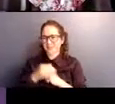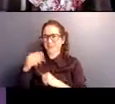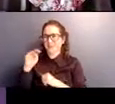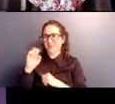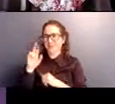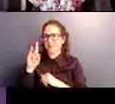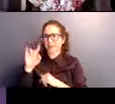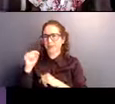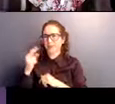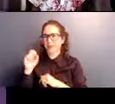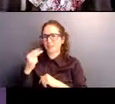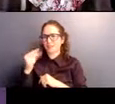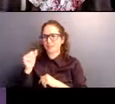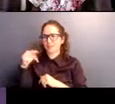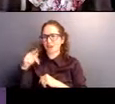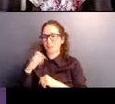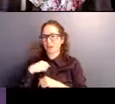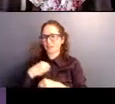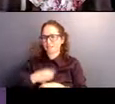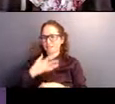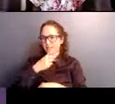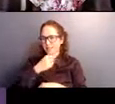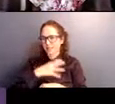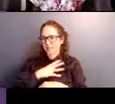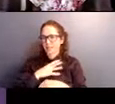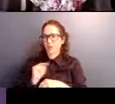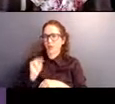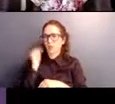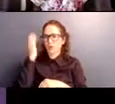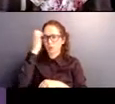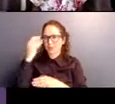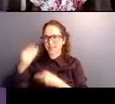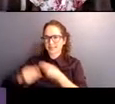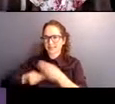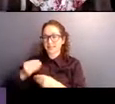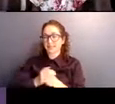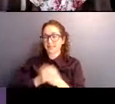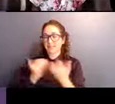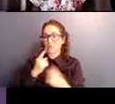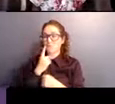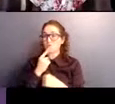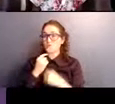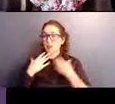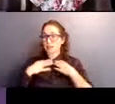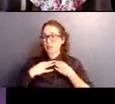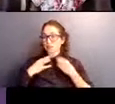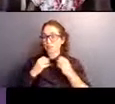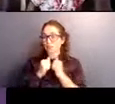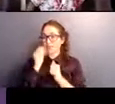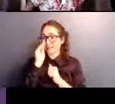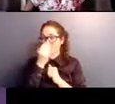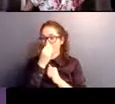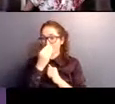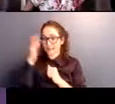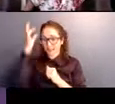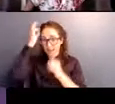Meredith Sharpe, and I am a Caucasian female of Northern European descent. I'm wearing a red shirt with flowers, and my hair